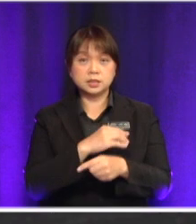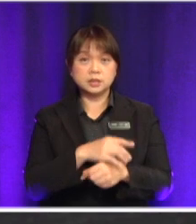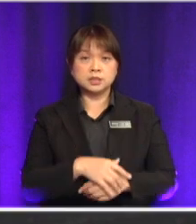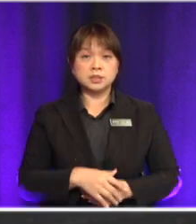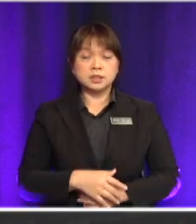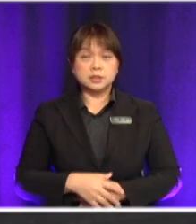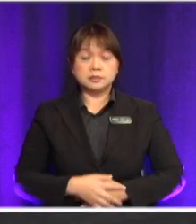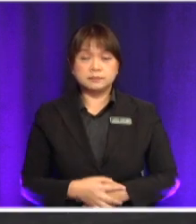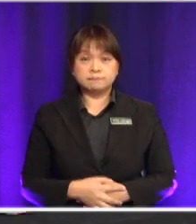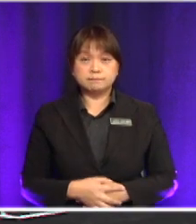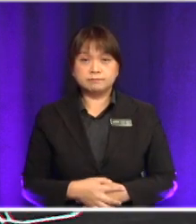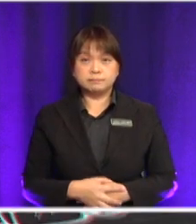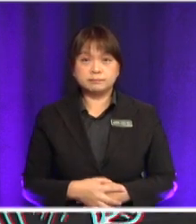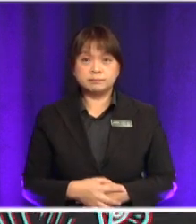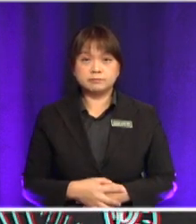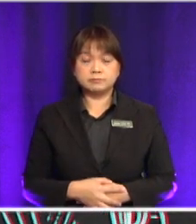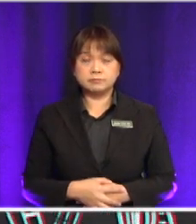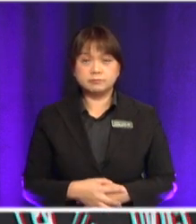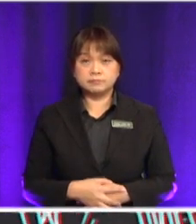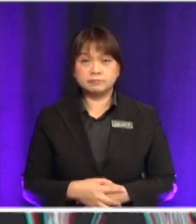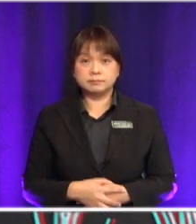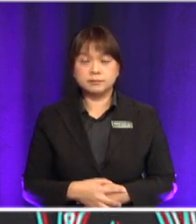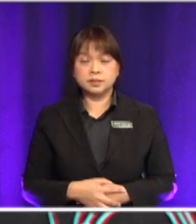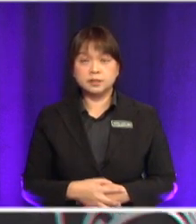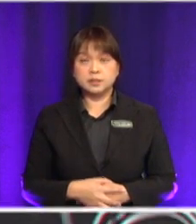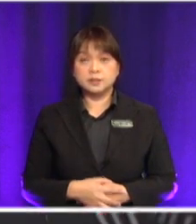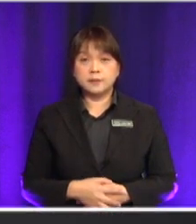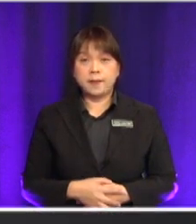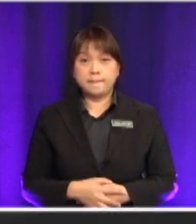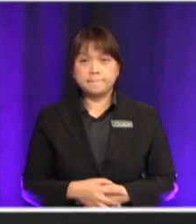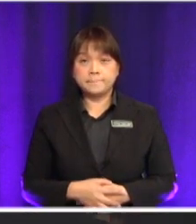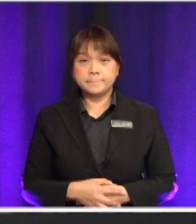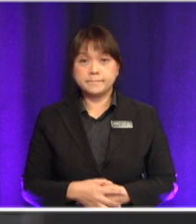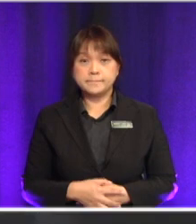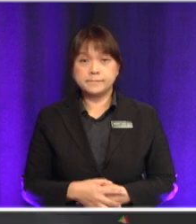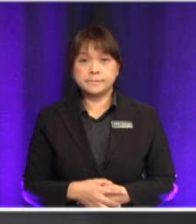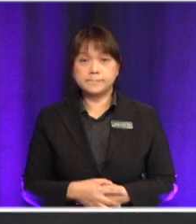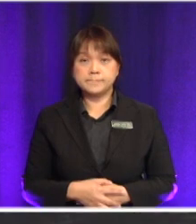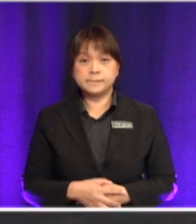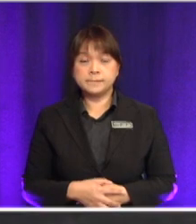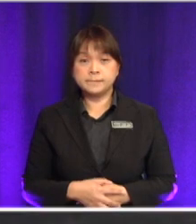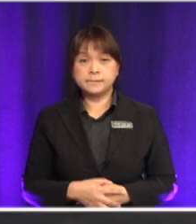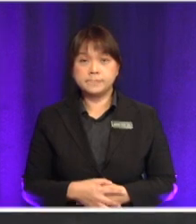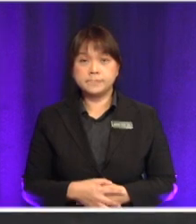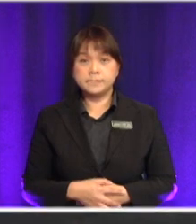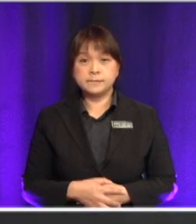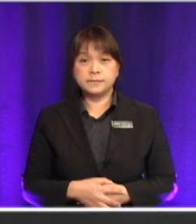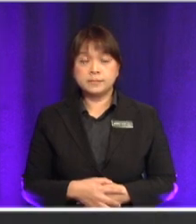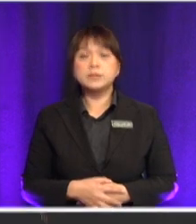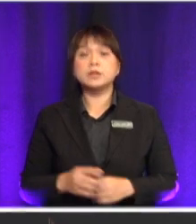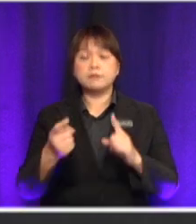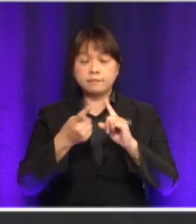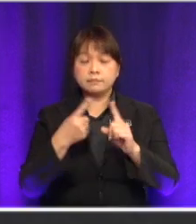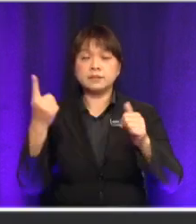yes? Which paragraph did the answer come from? The first one. Yes,